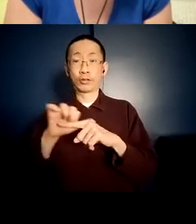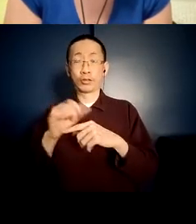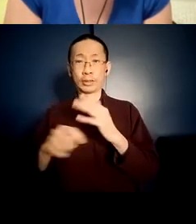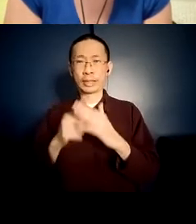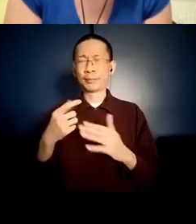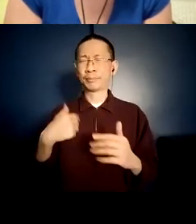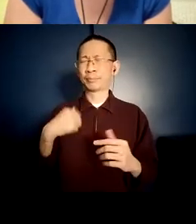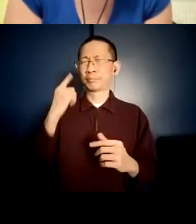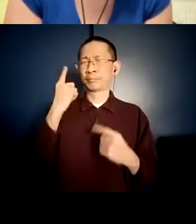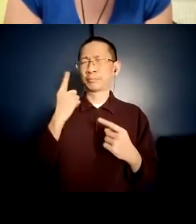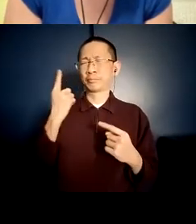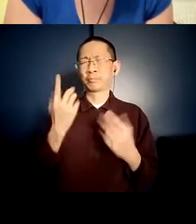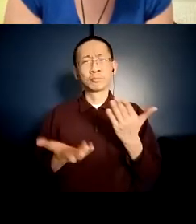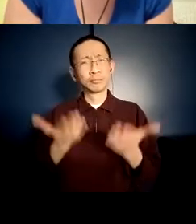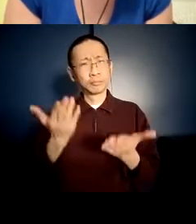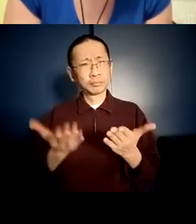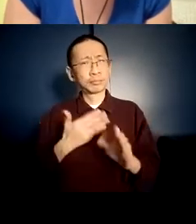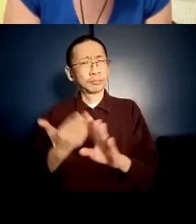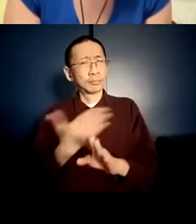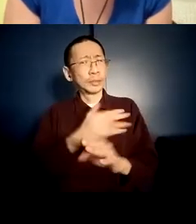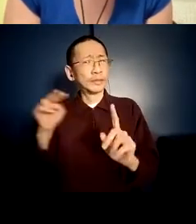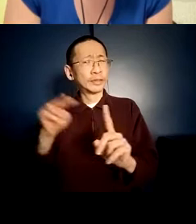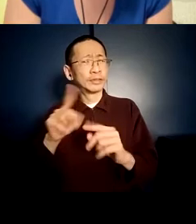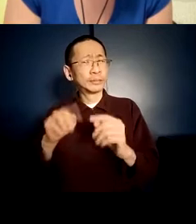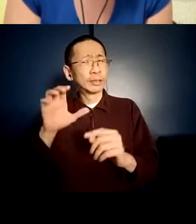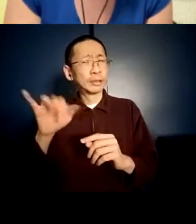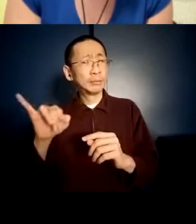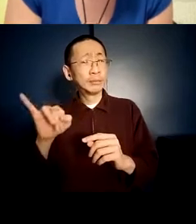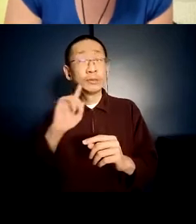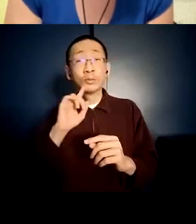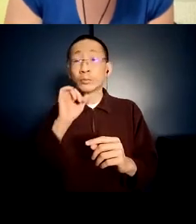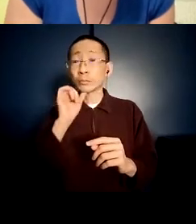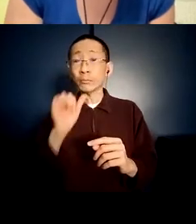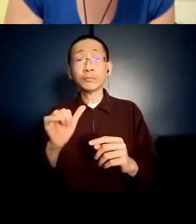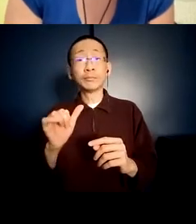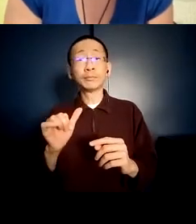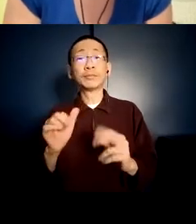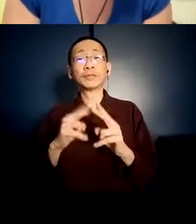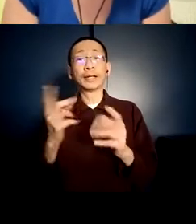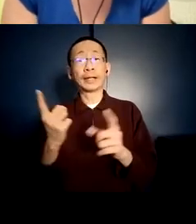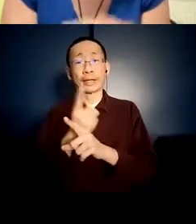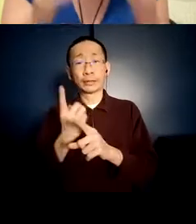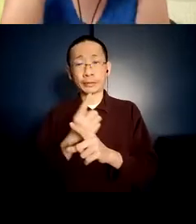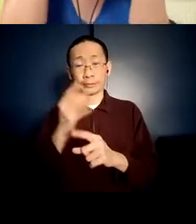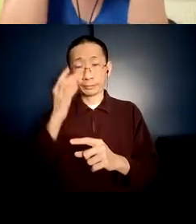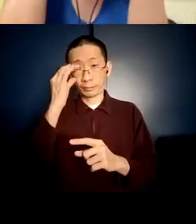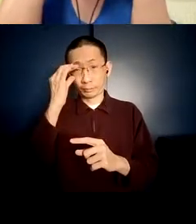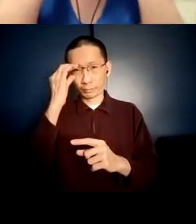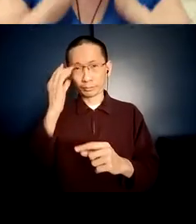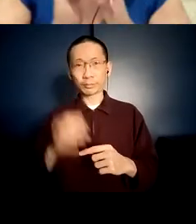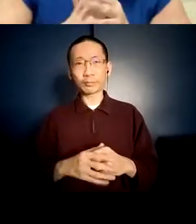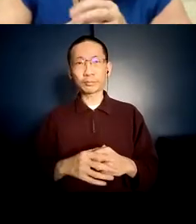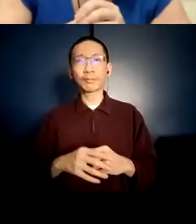considering that maybe my previous views on cochlear implants were not very accurate. So